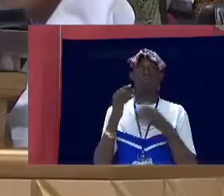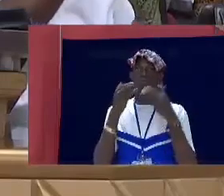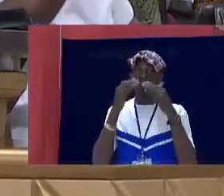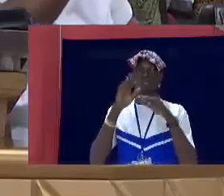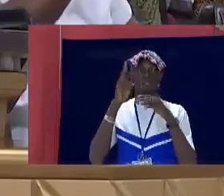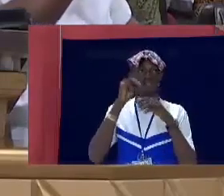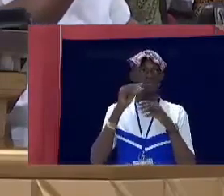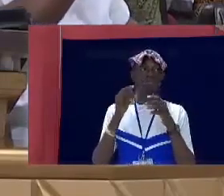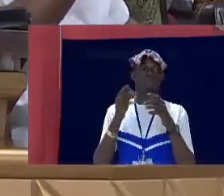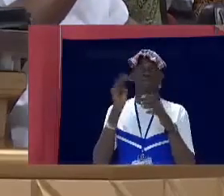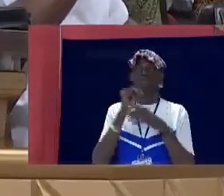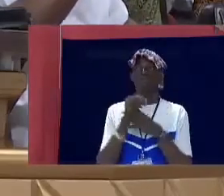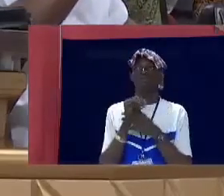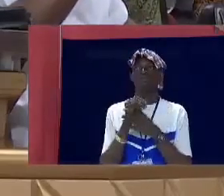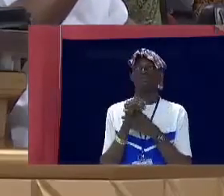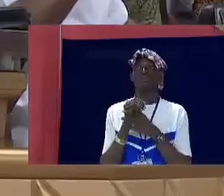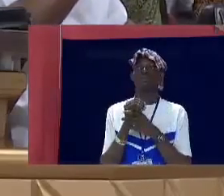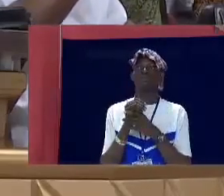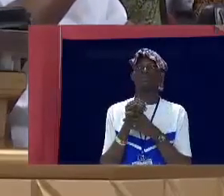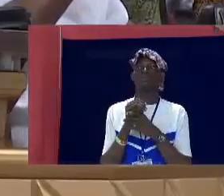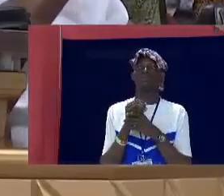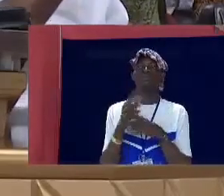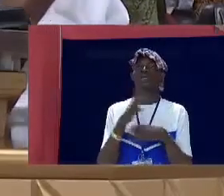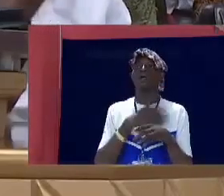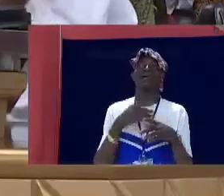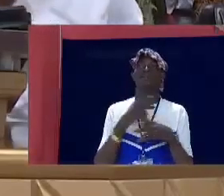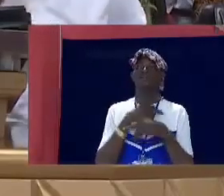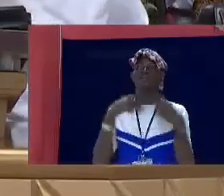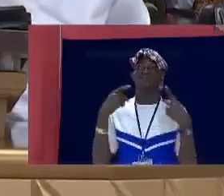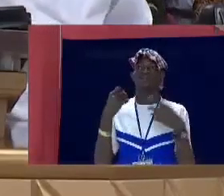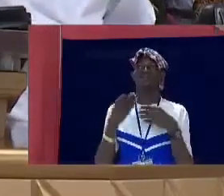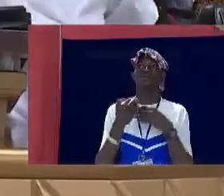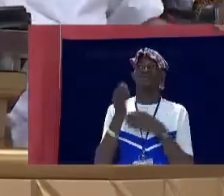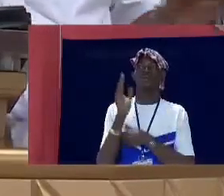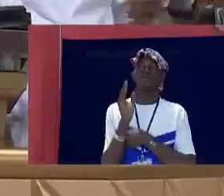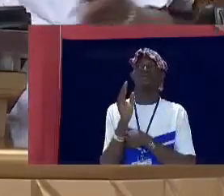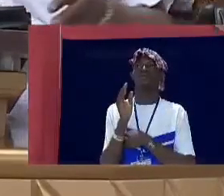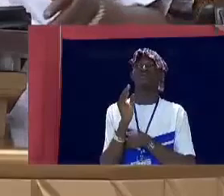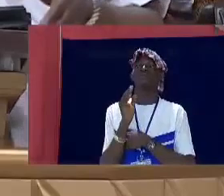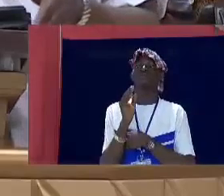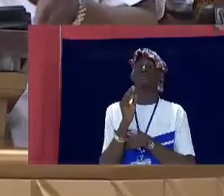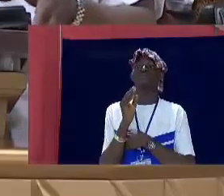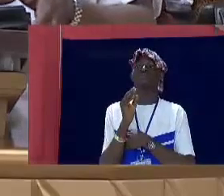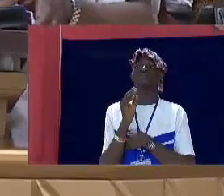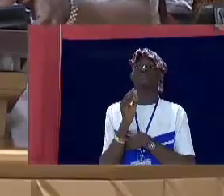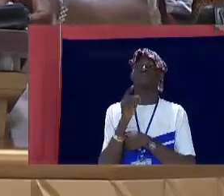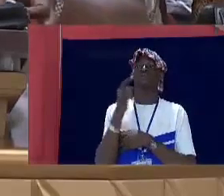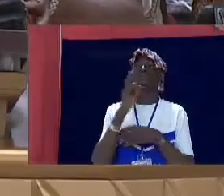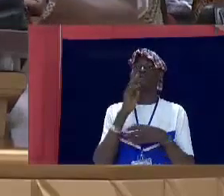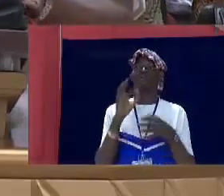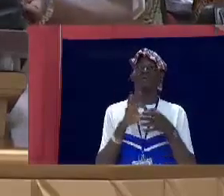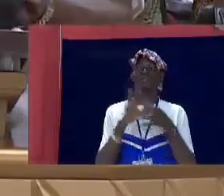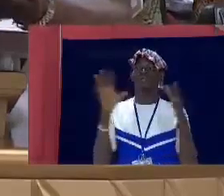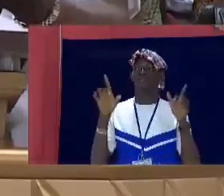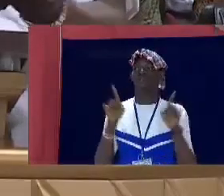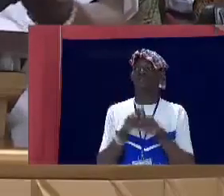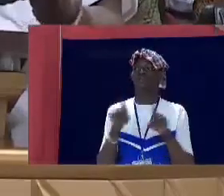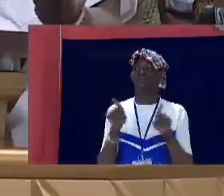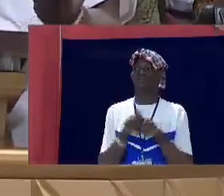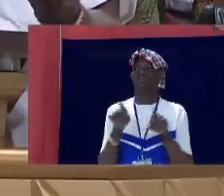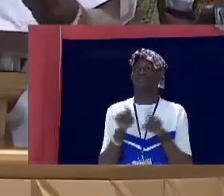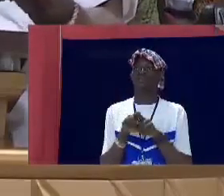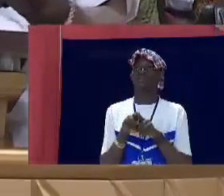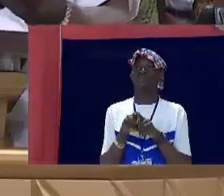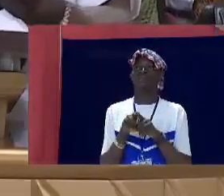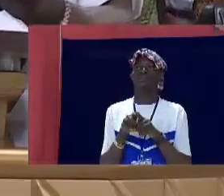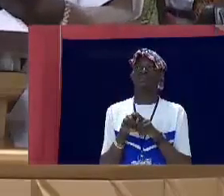lati dupe lowo re pelu. And the ministers of God. Eyin ojise Olorun. You are released also. And you know, Elima Gbabi